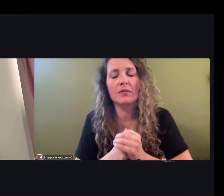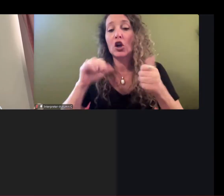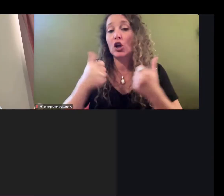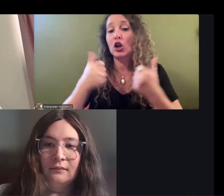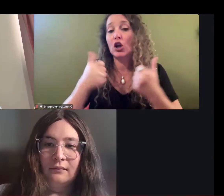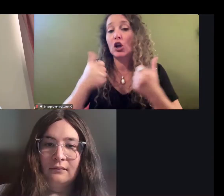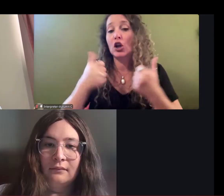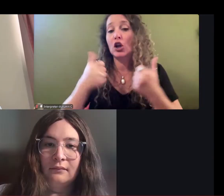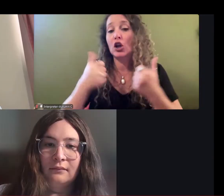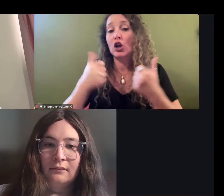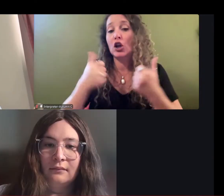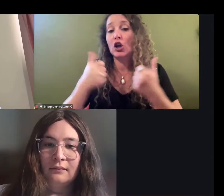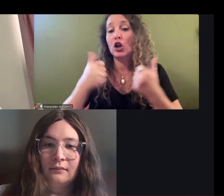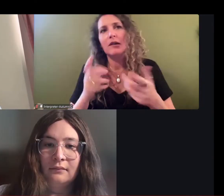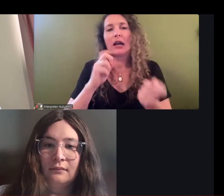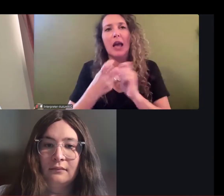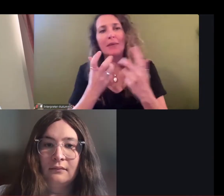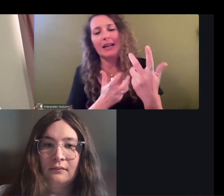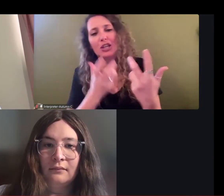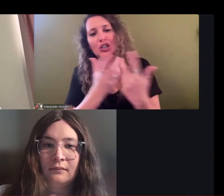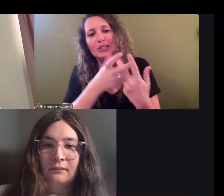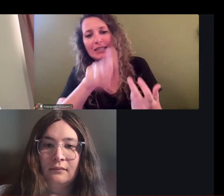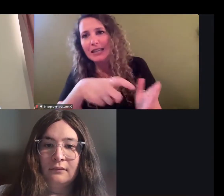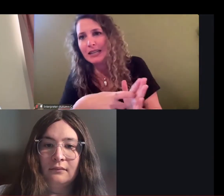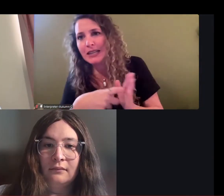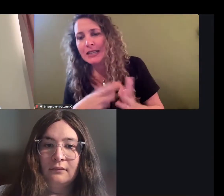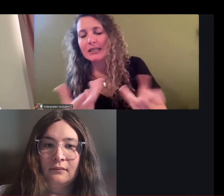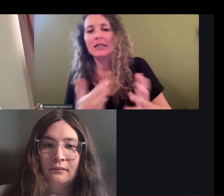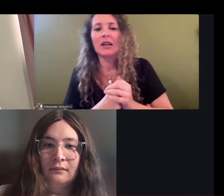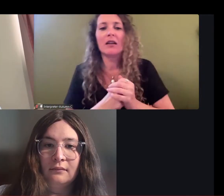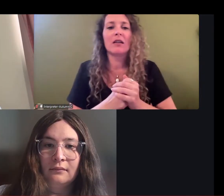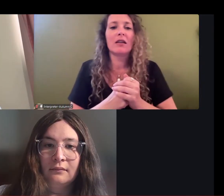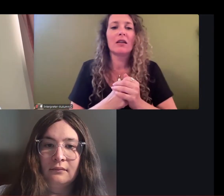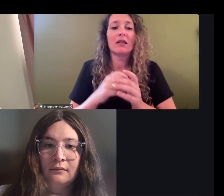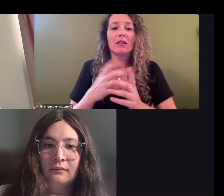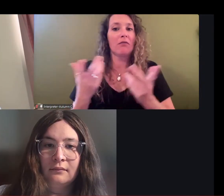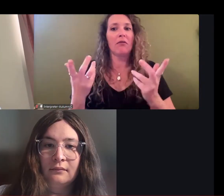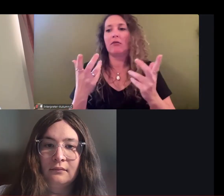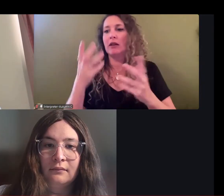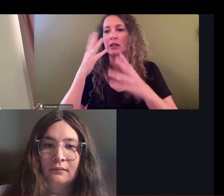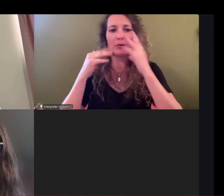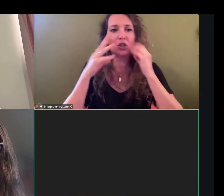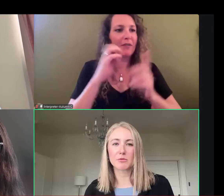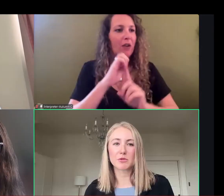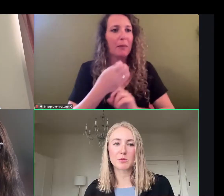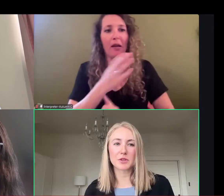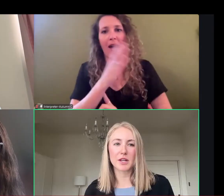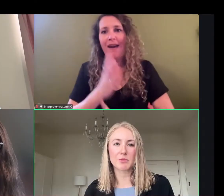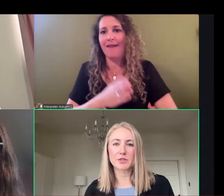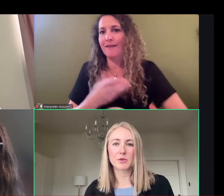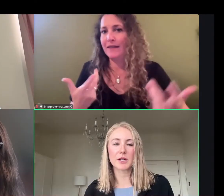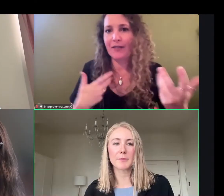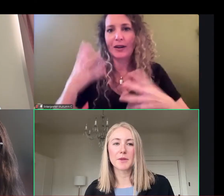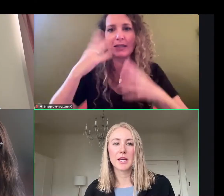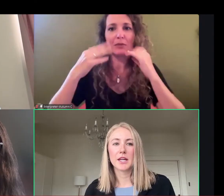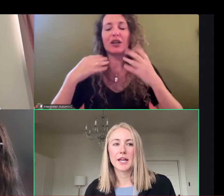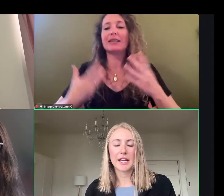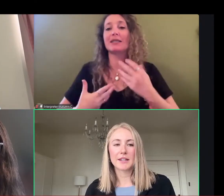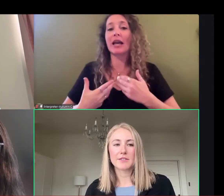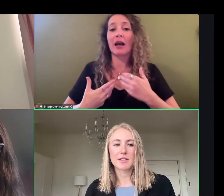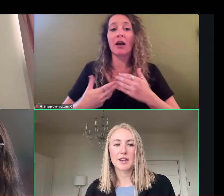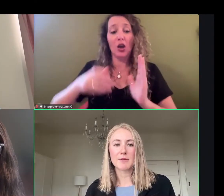what accommodation needs they'll require in environments they've never experienced before, things like the operating room or the